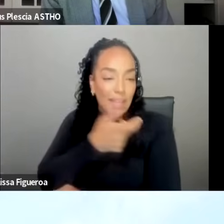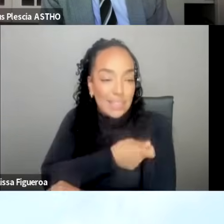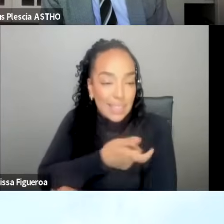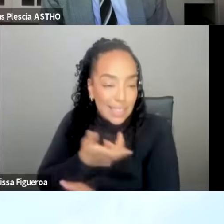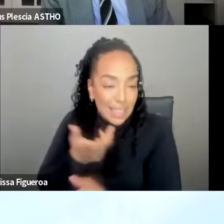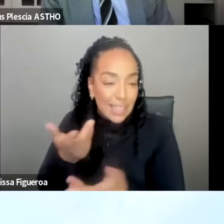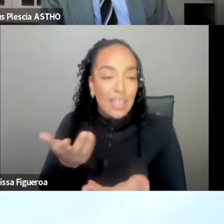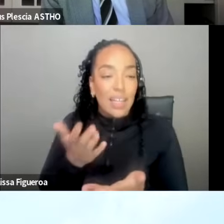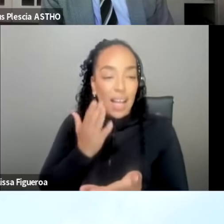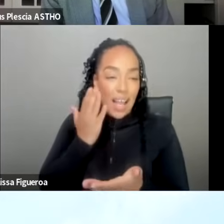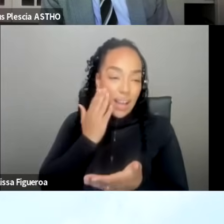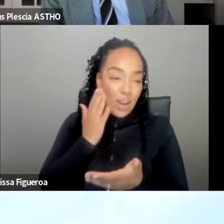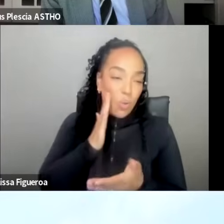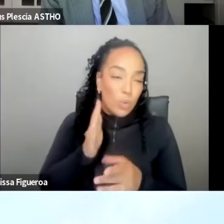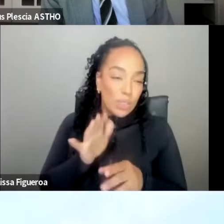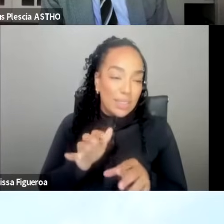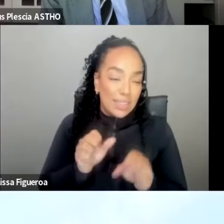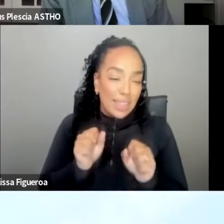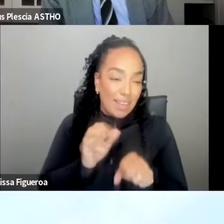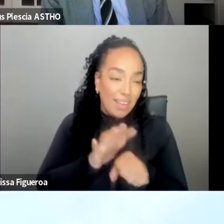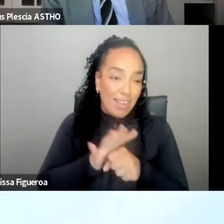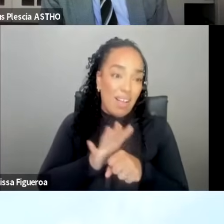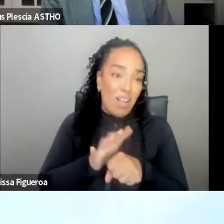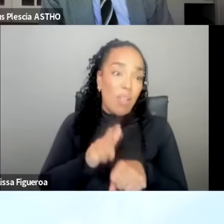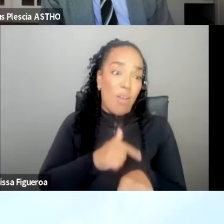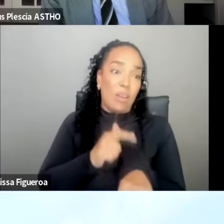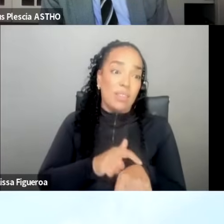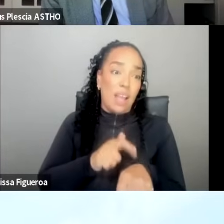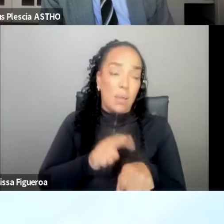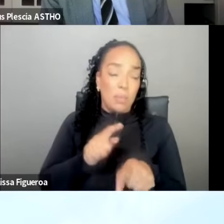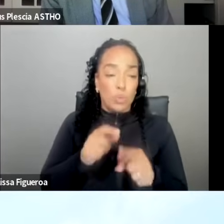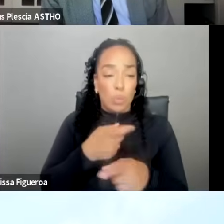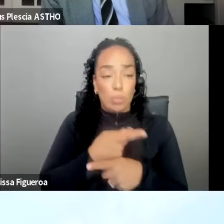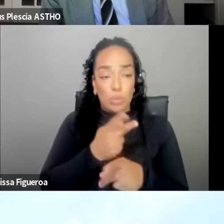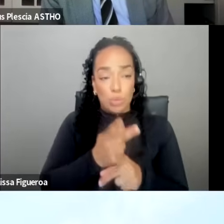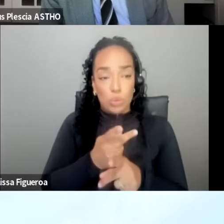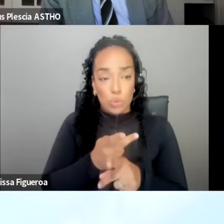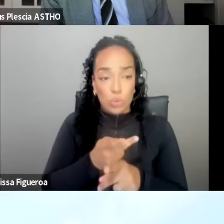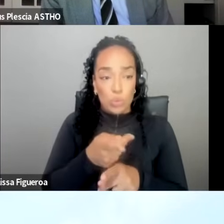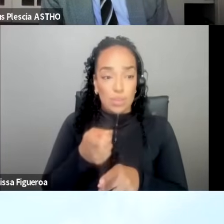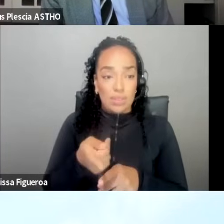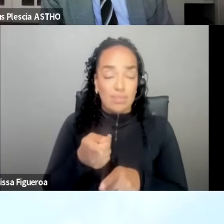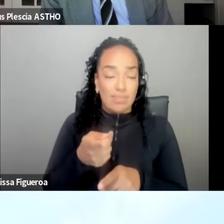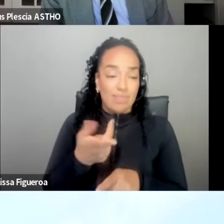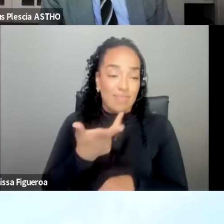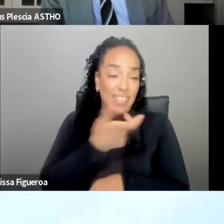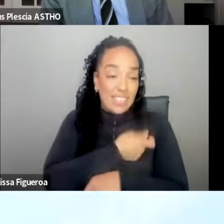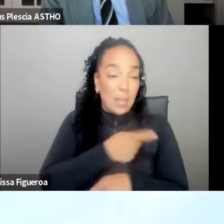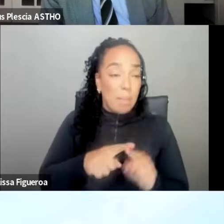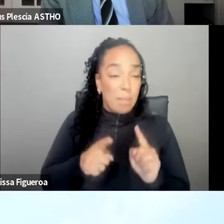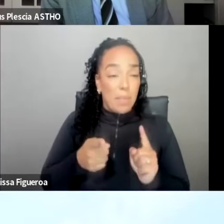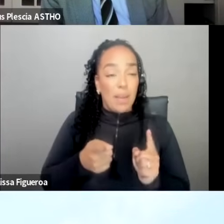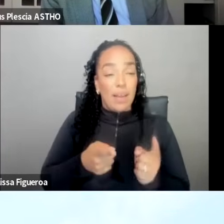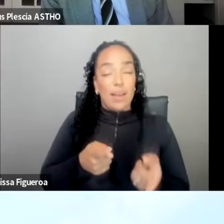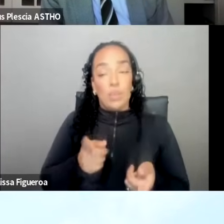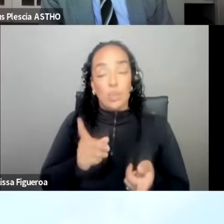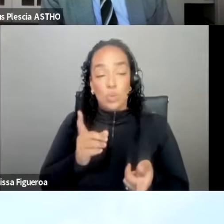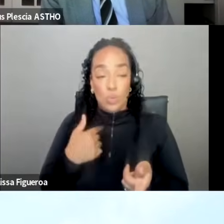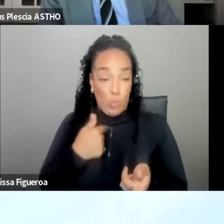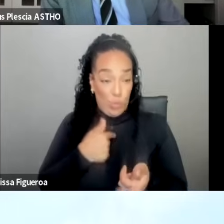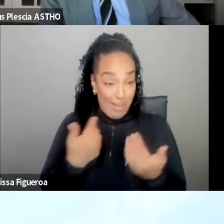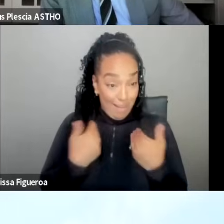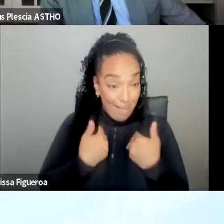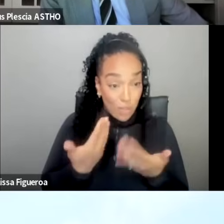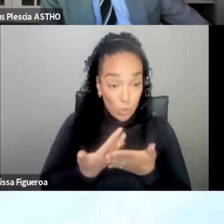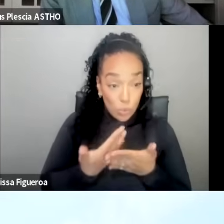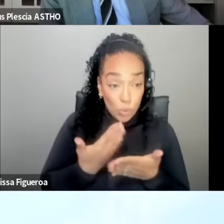time to produce enough vaccine, I'm sure we have, but do we have a new and updated plan for prioritization